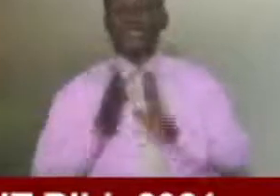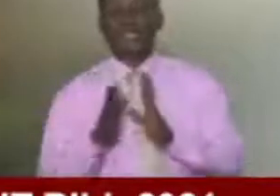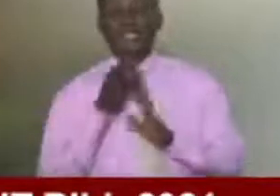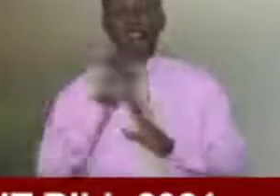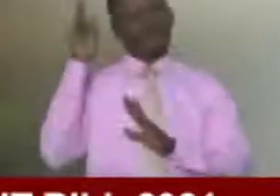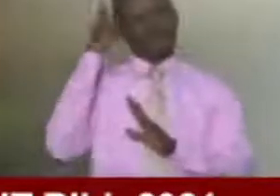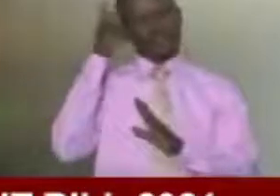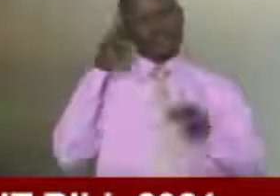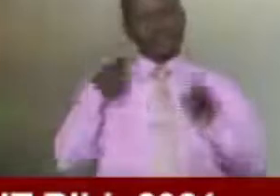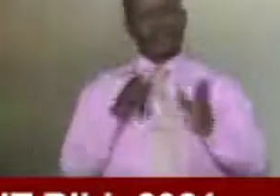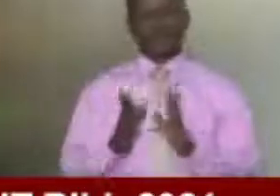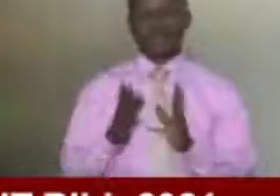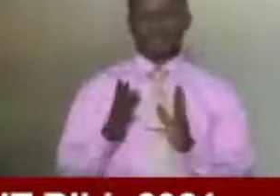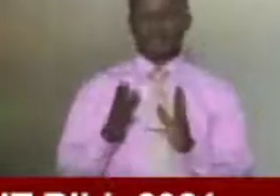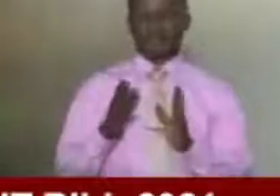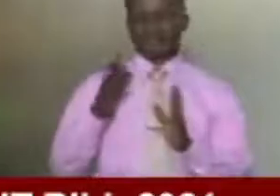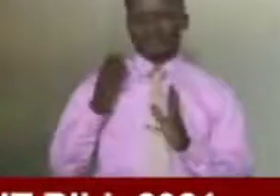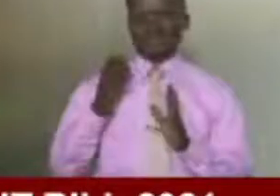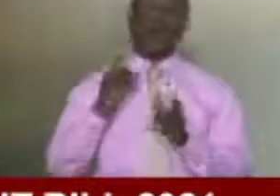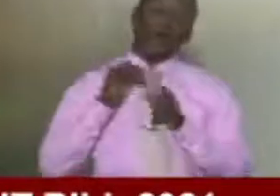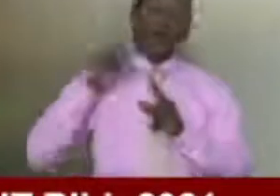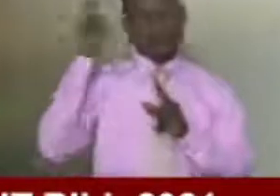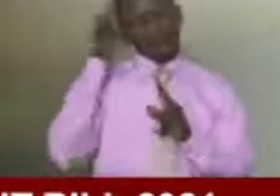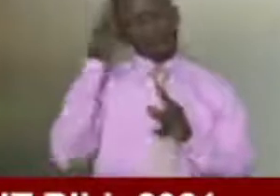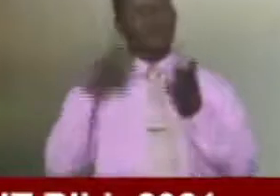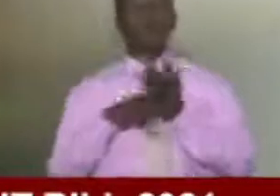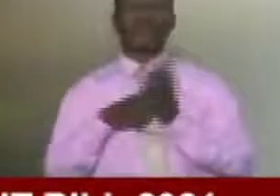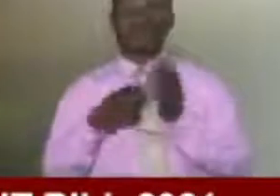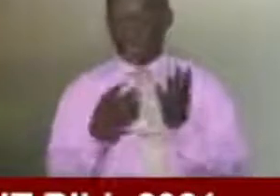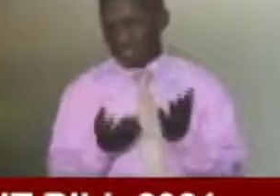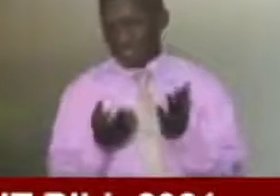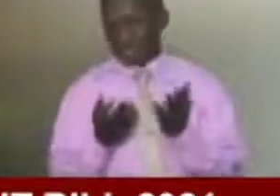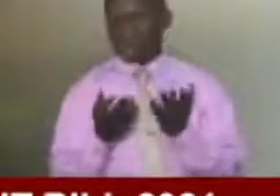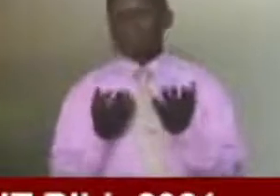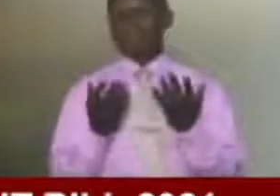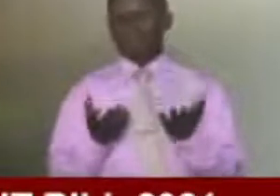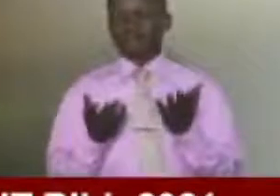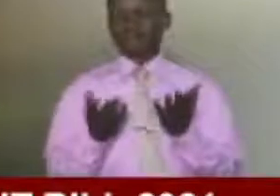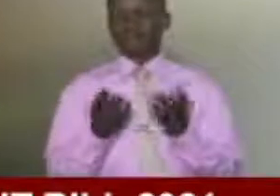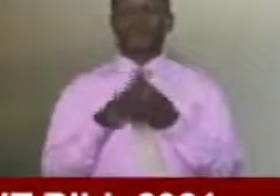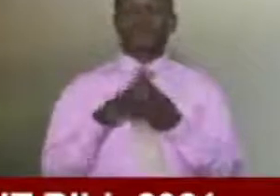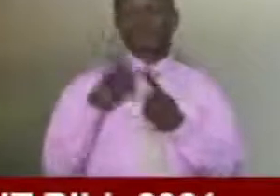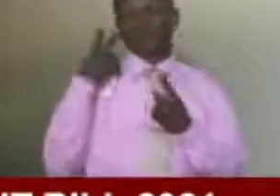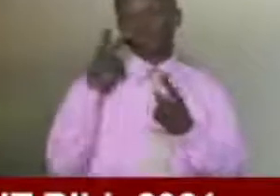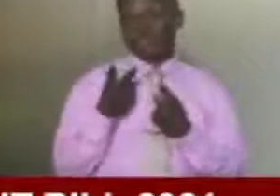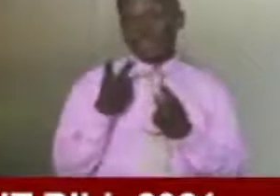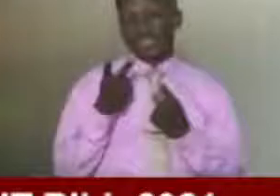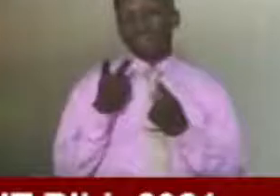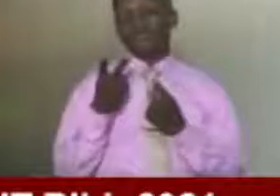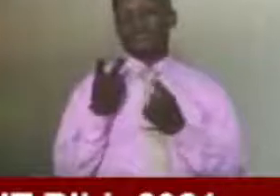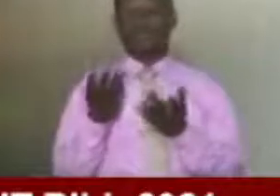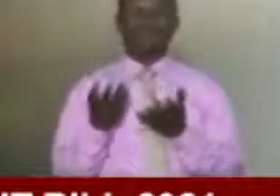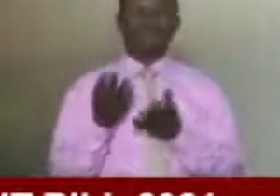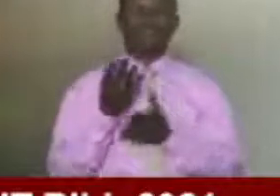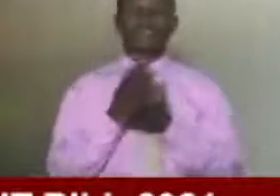parties because their tickets are imperiled by the perceived hijacking